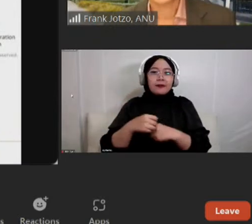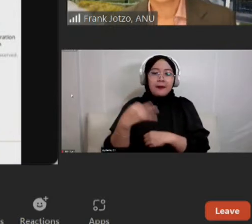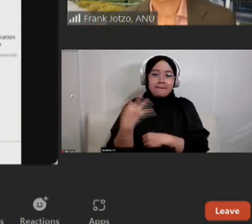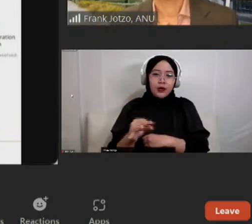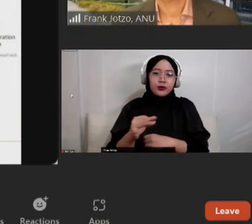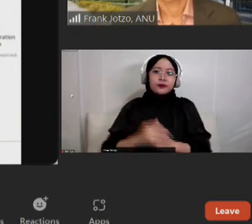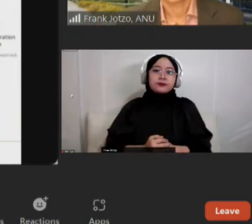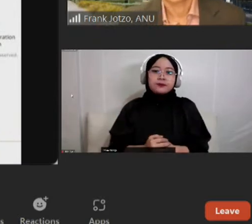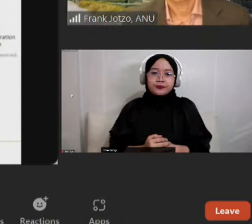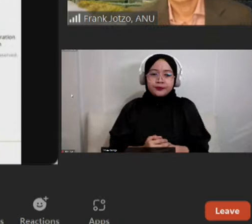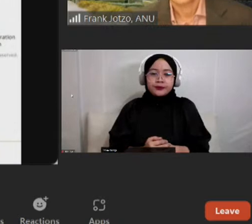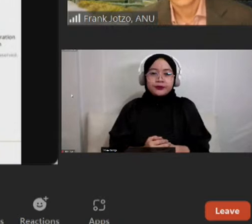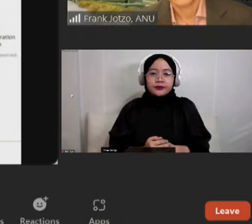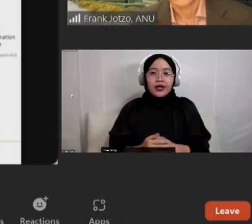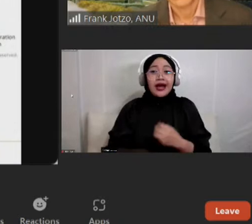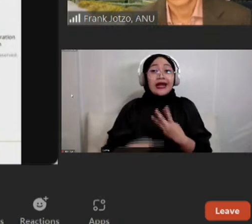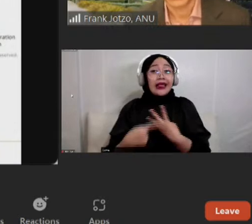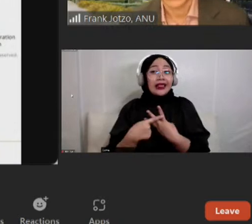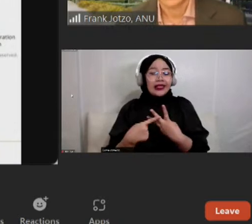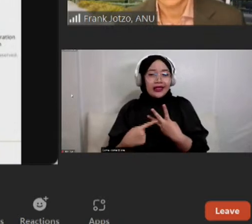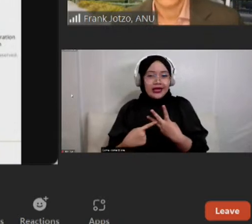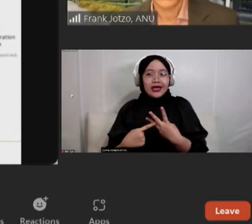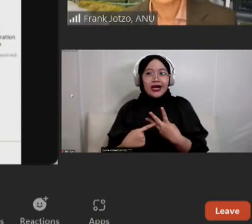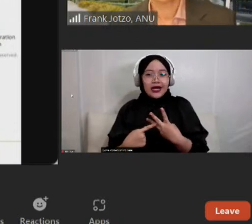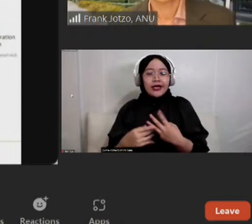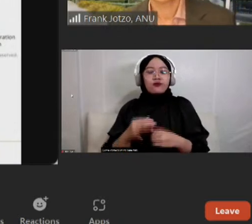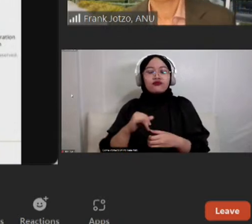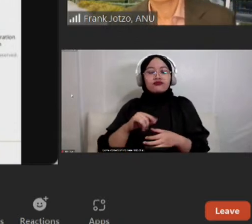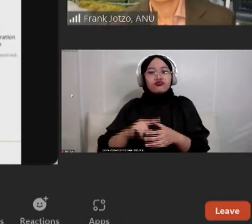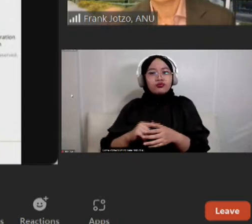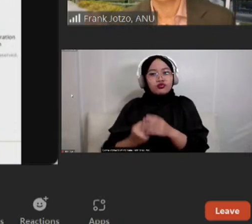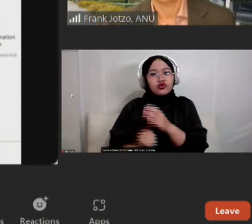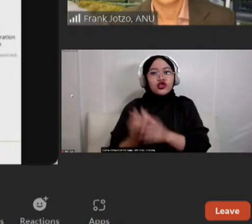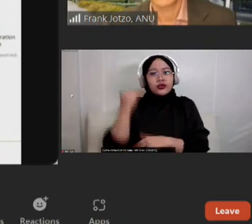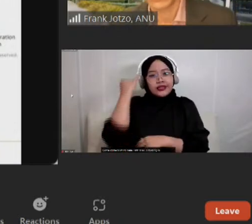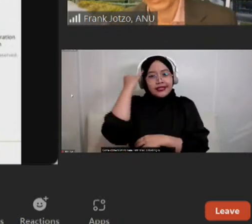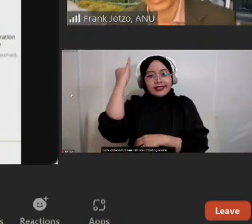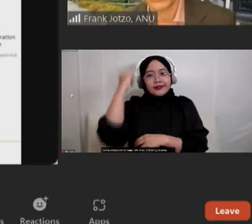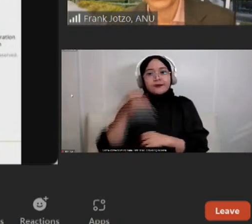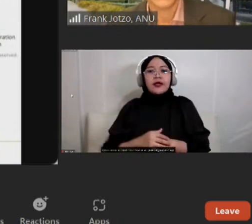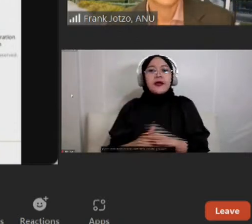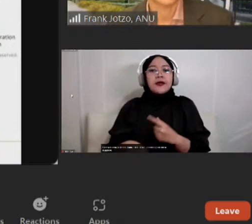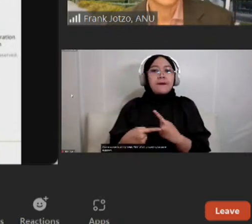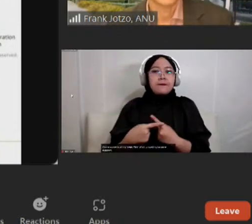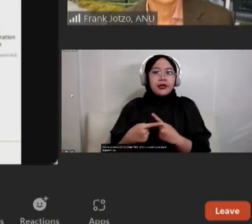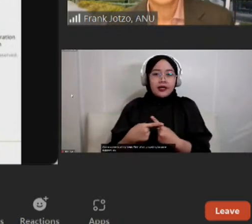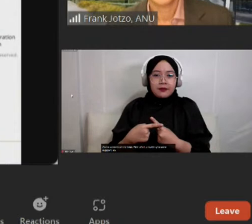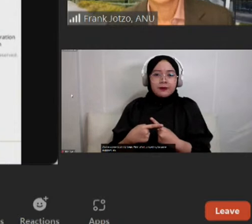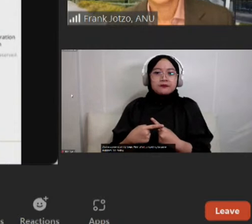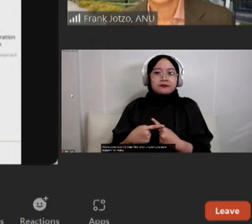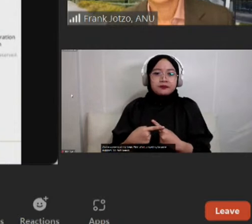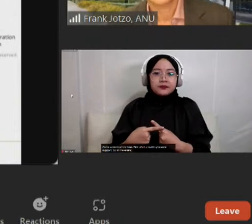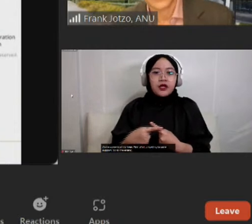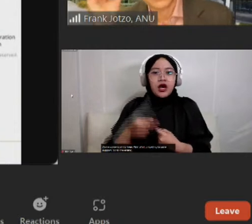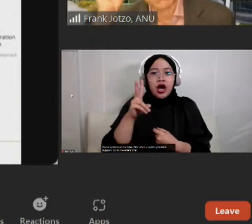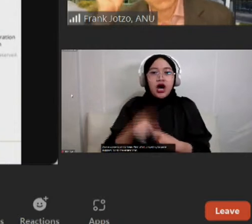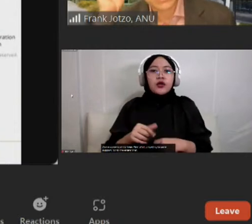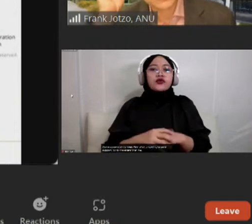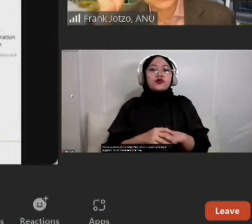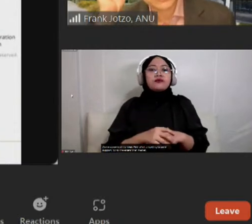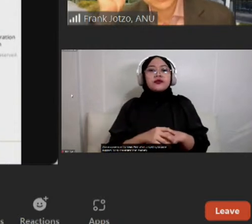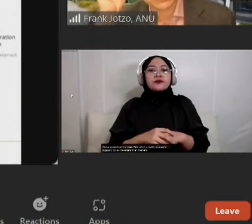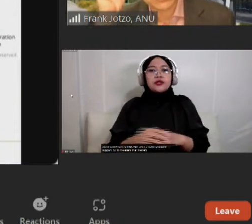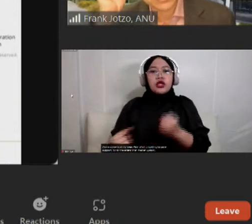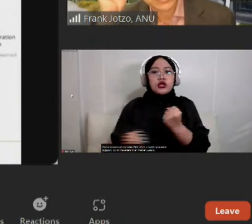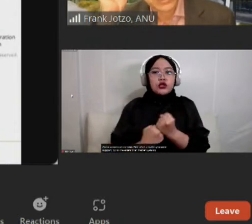3 things come to mind here. First of all, providing income support. So to the extent that